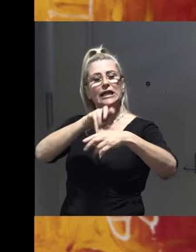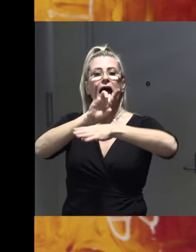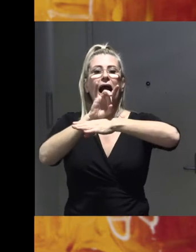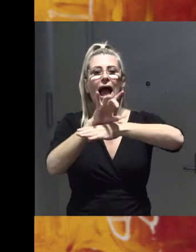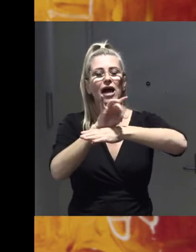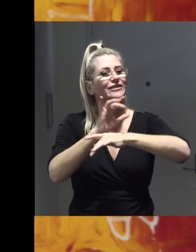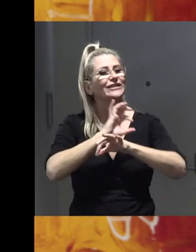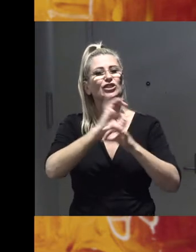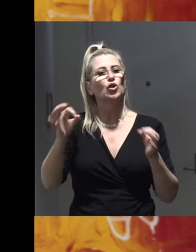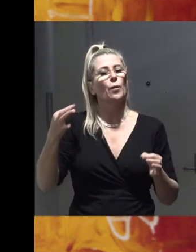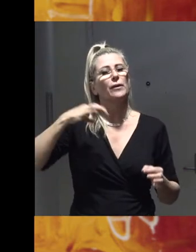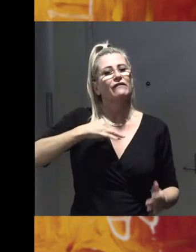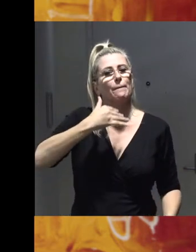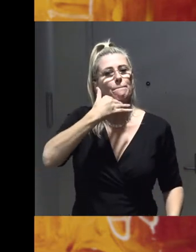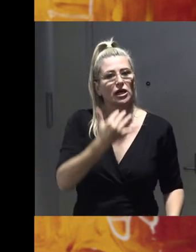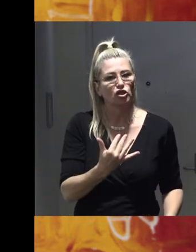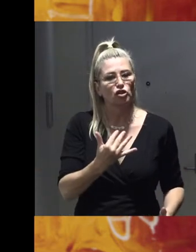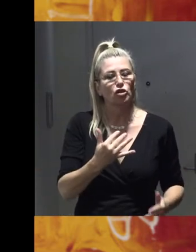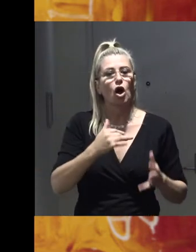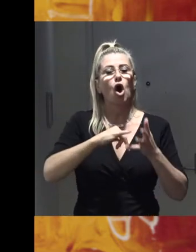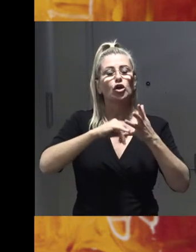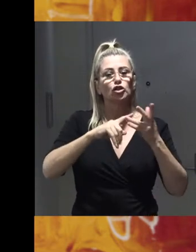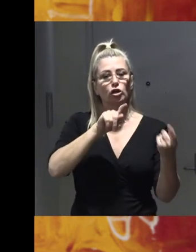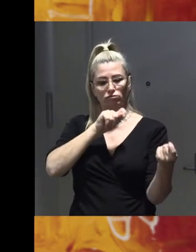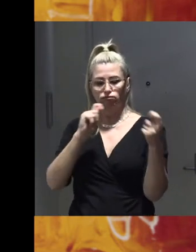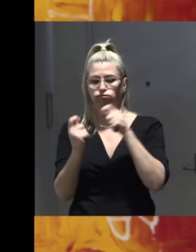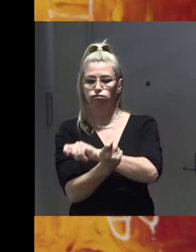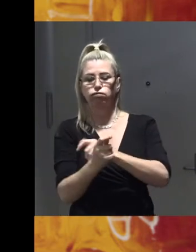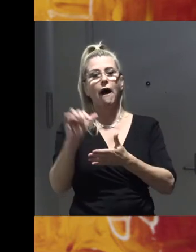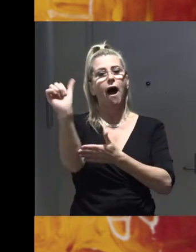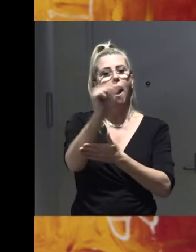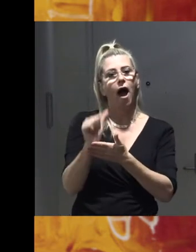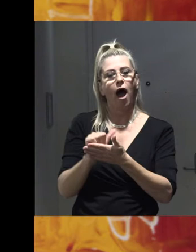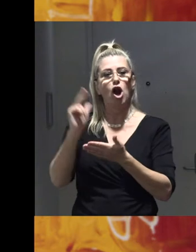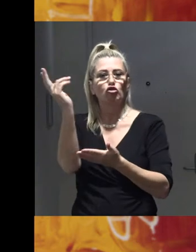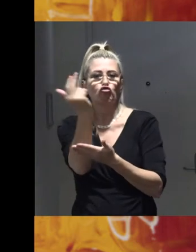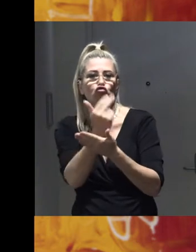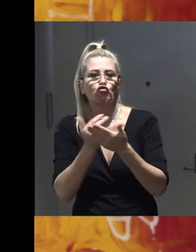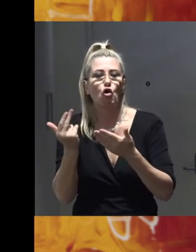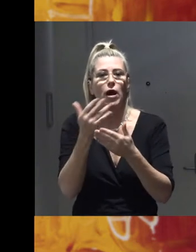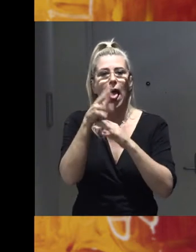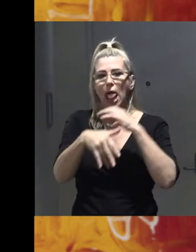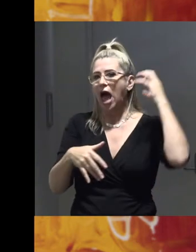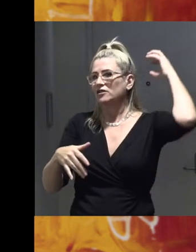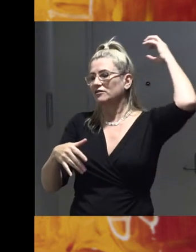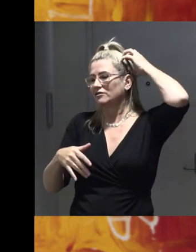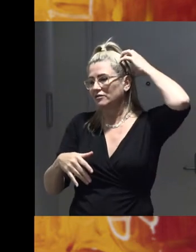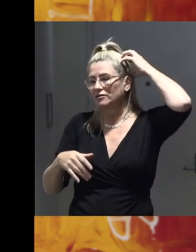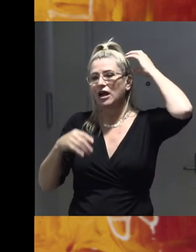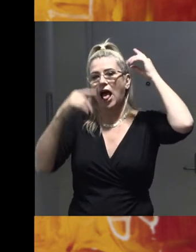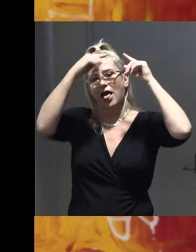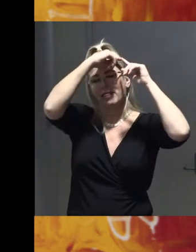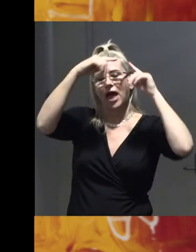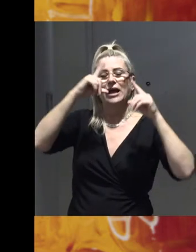limited. Engaging in art such as drawing and painting allows for non-verbal expression of